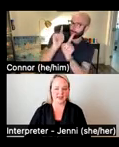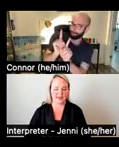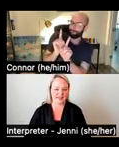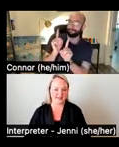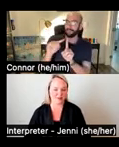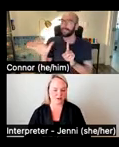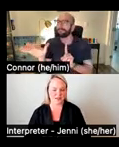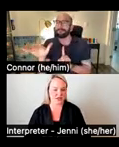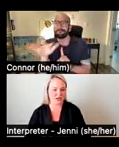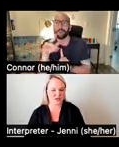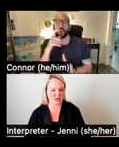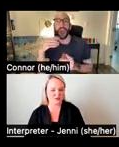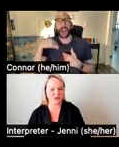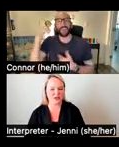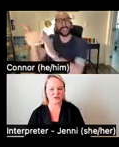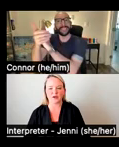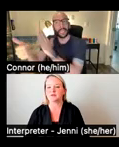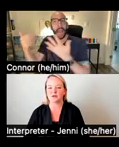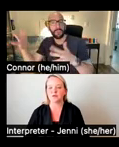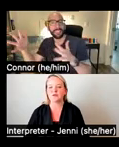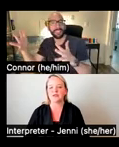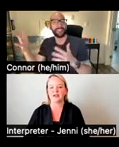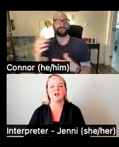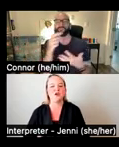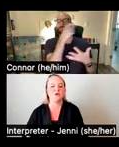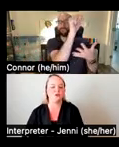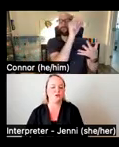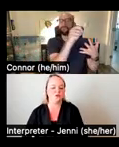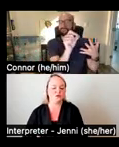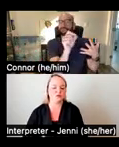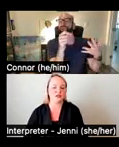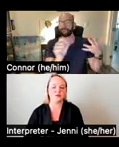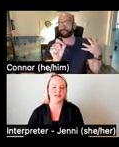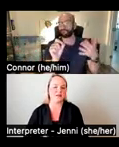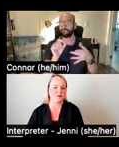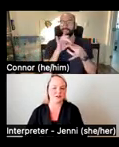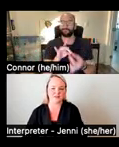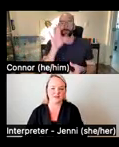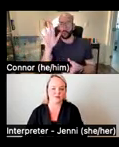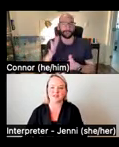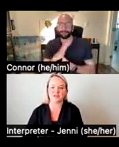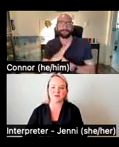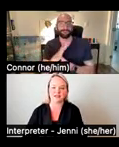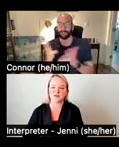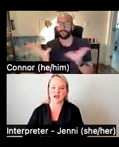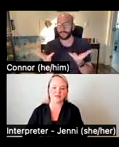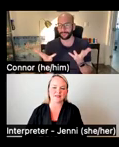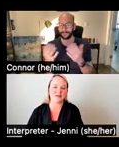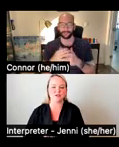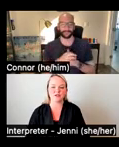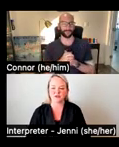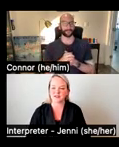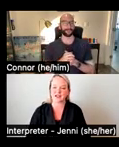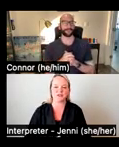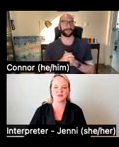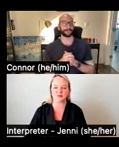have a deaf person, to learn from. So you put there what you would like. Maybe there's a deaf person that you would like to have as a